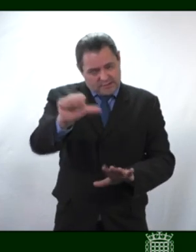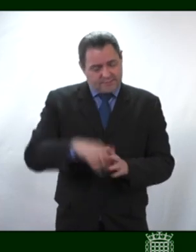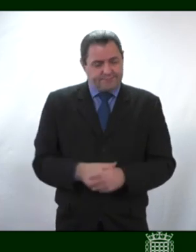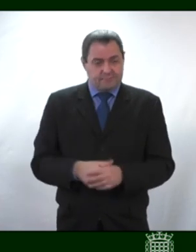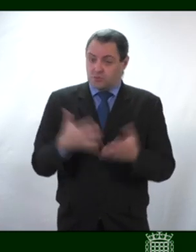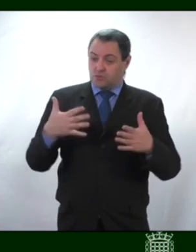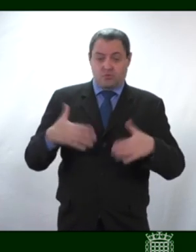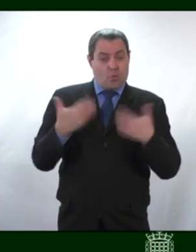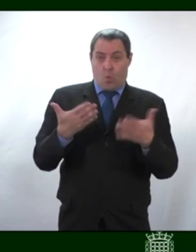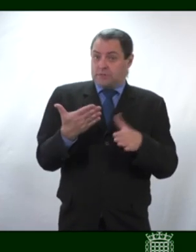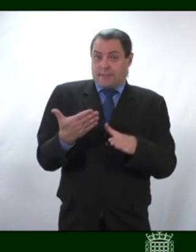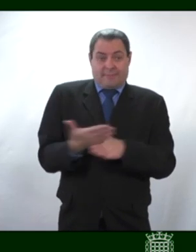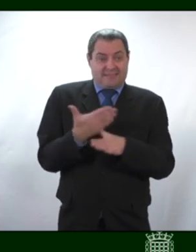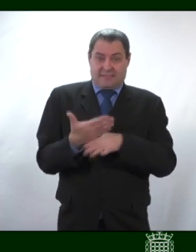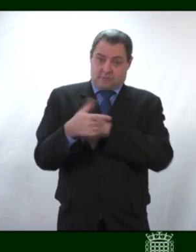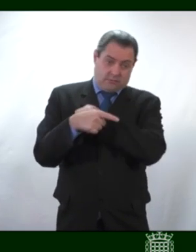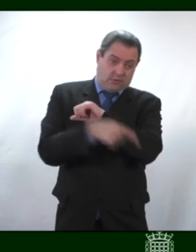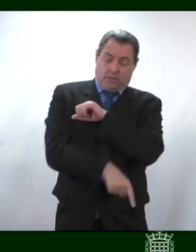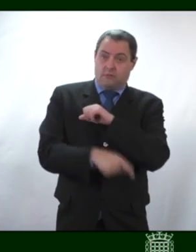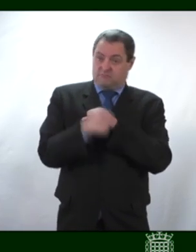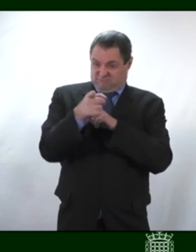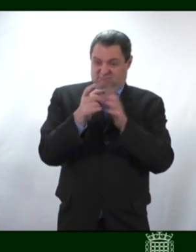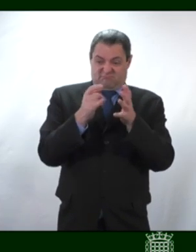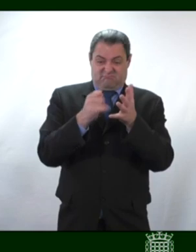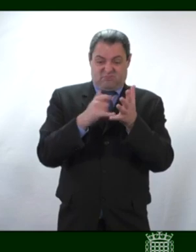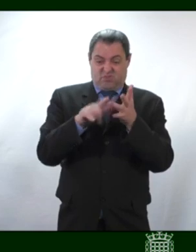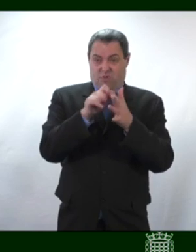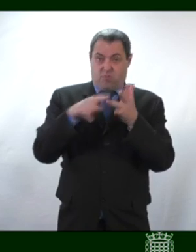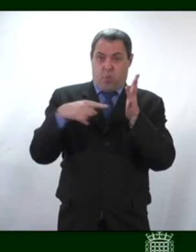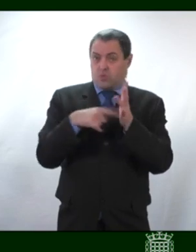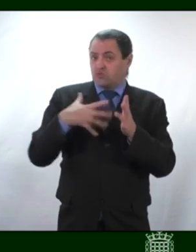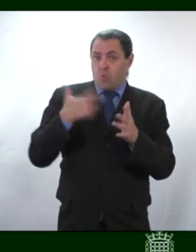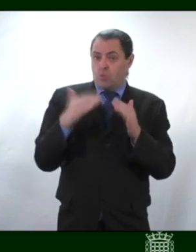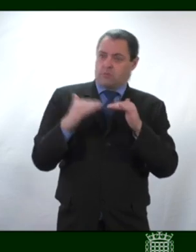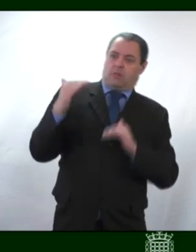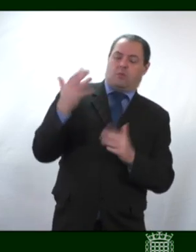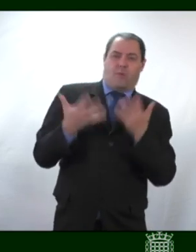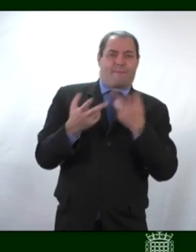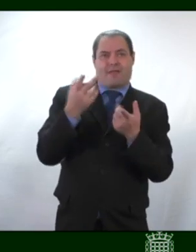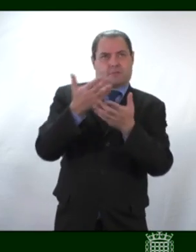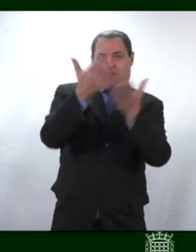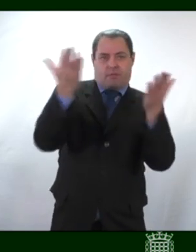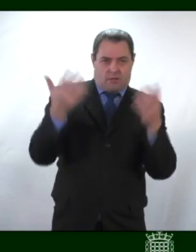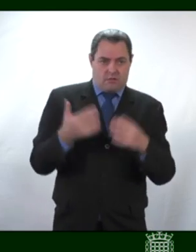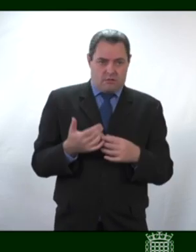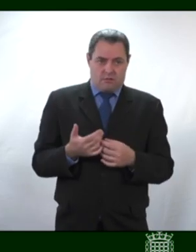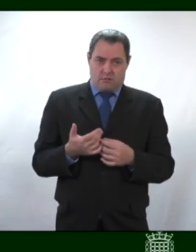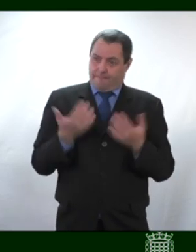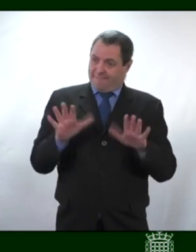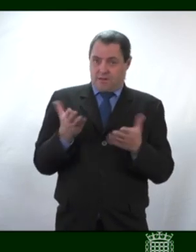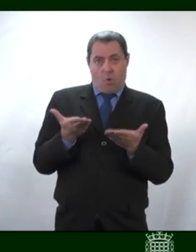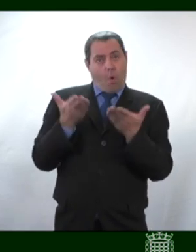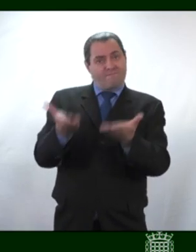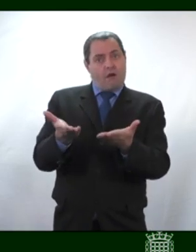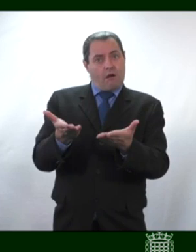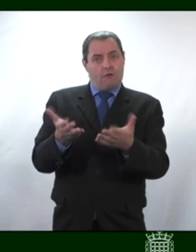want businesses in Stockport to be disadvantaged, and so an offer proportionate to the support